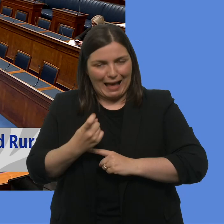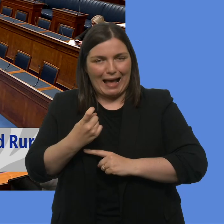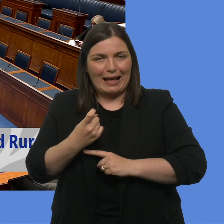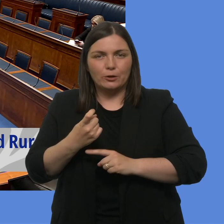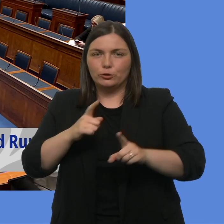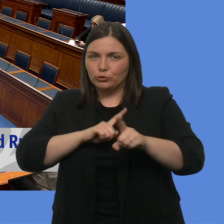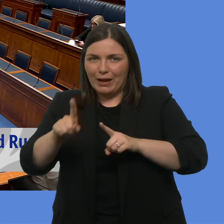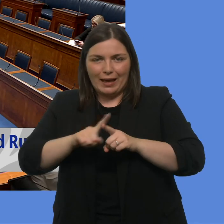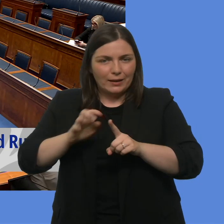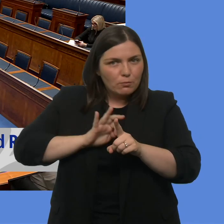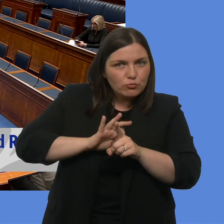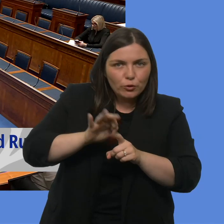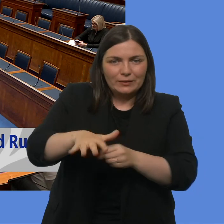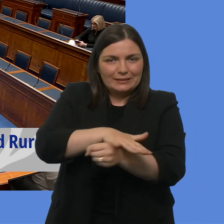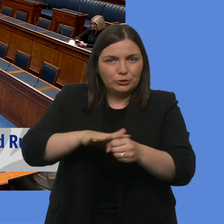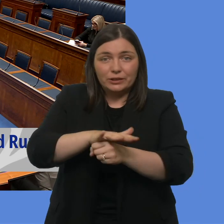Sorry.